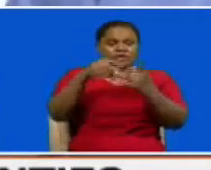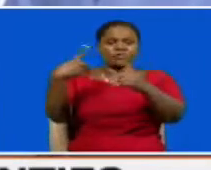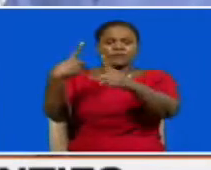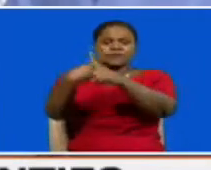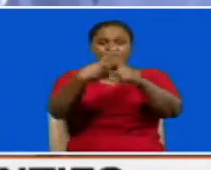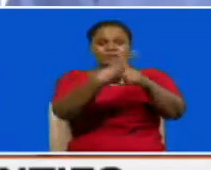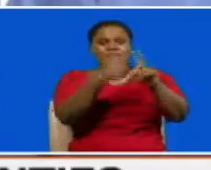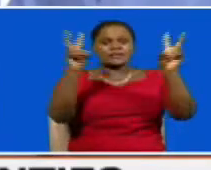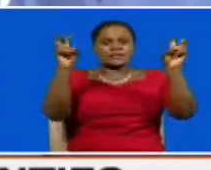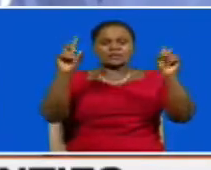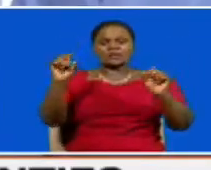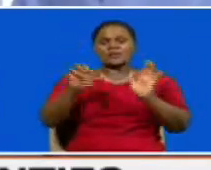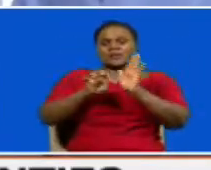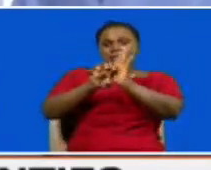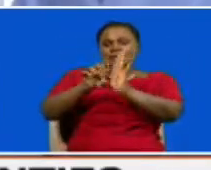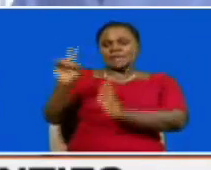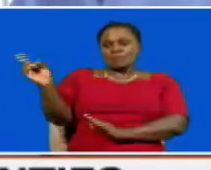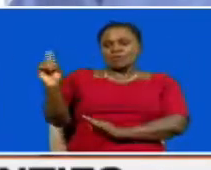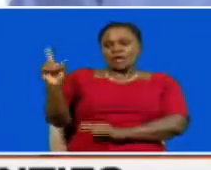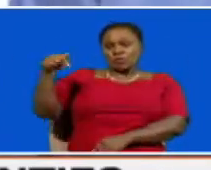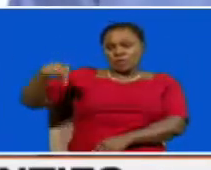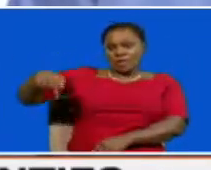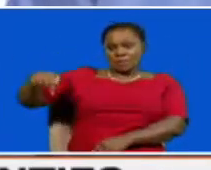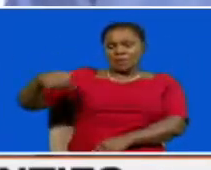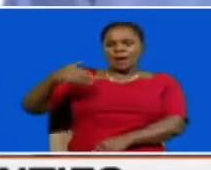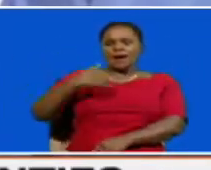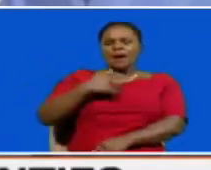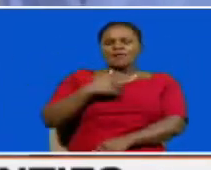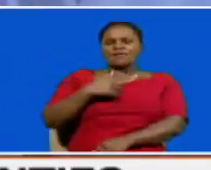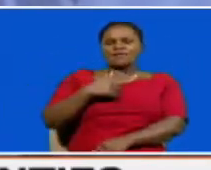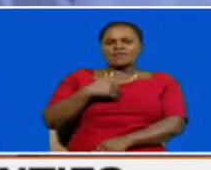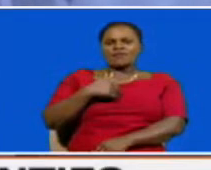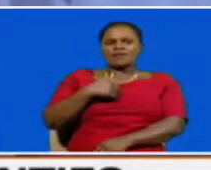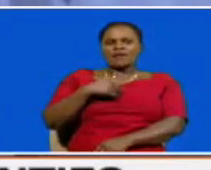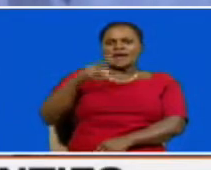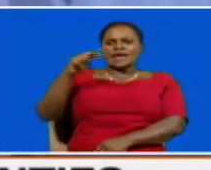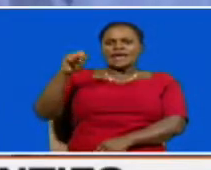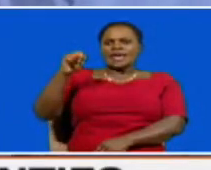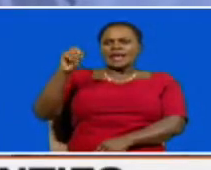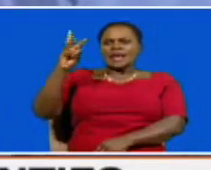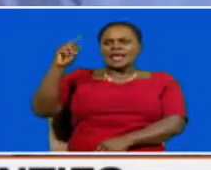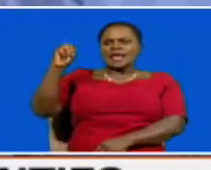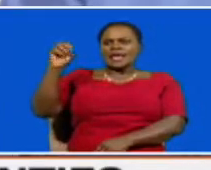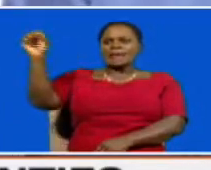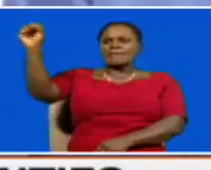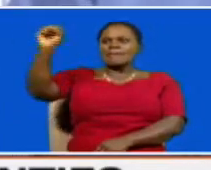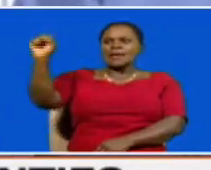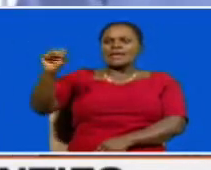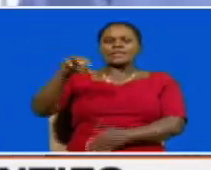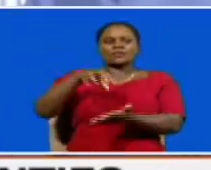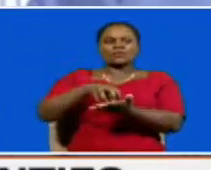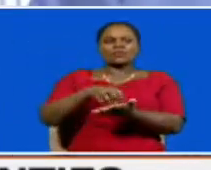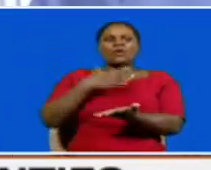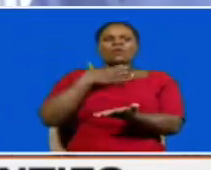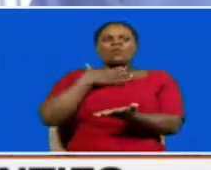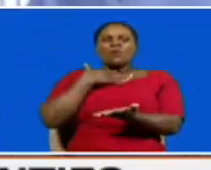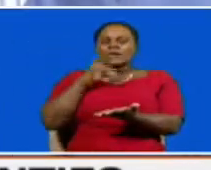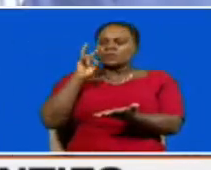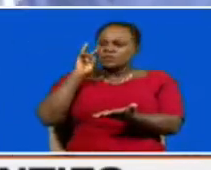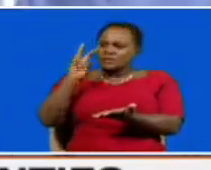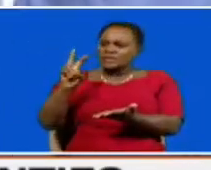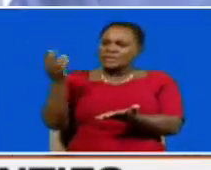different issues. Nairobi, for instance, had the NMS situation that we want to relook